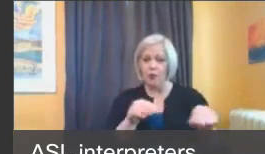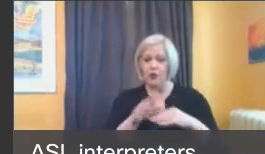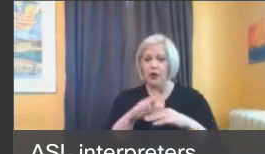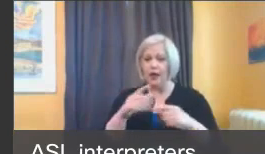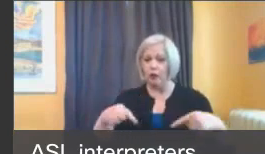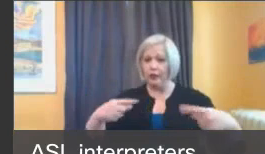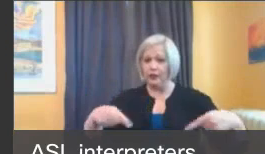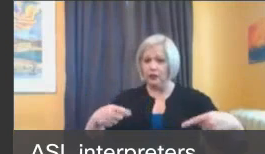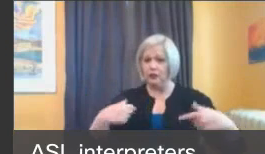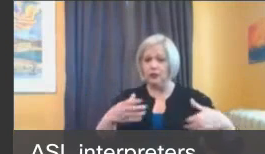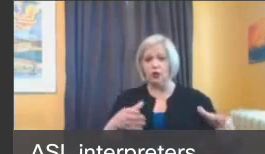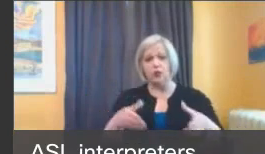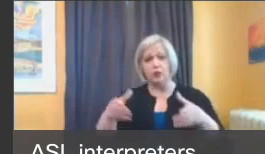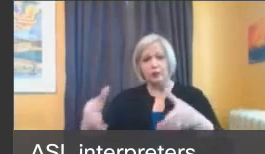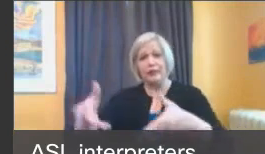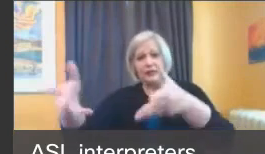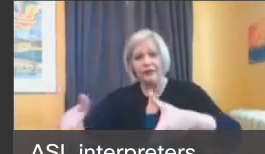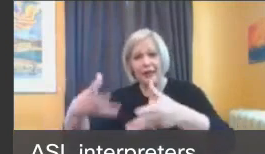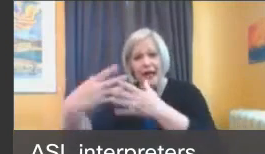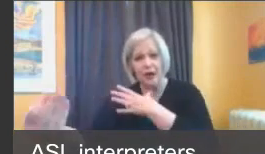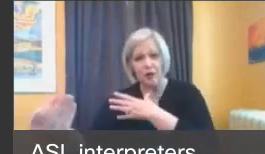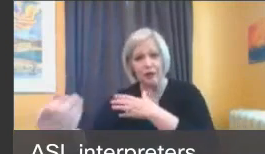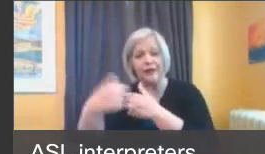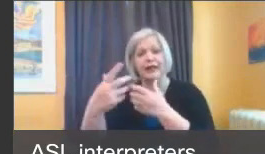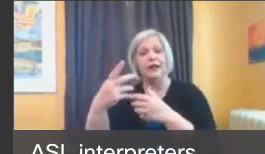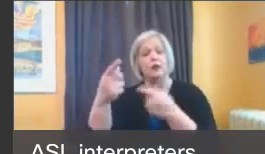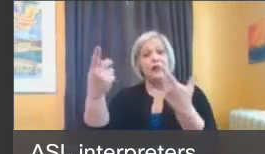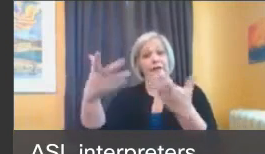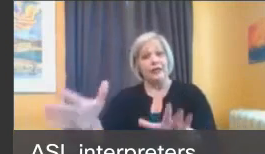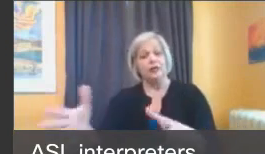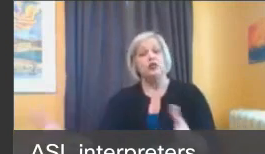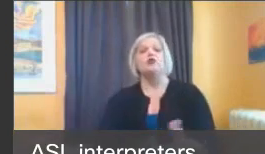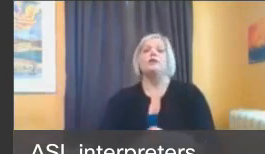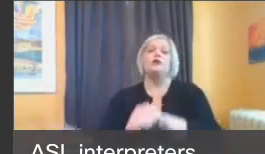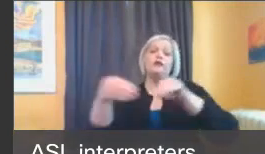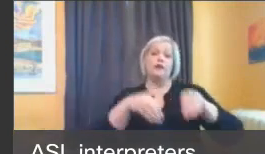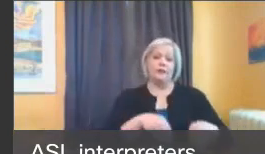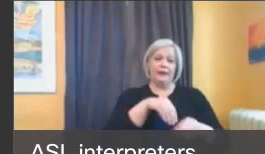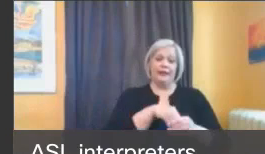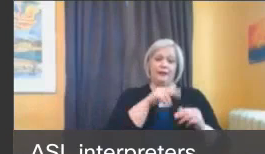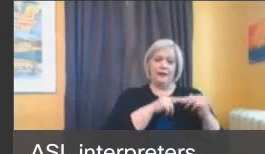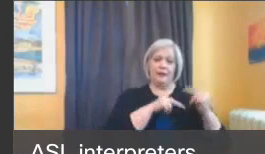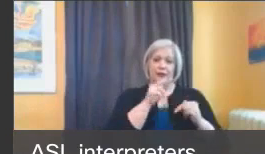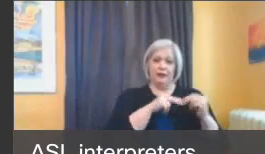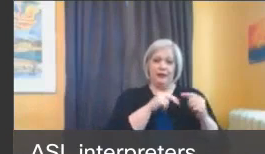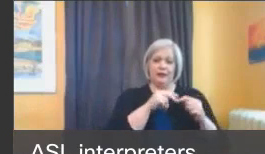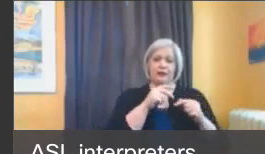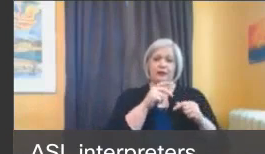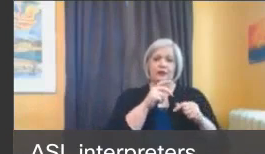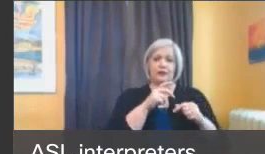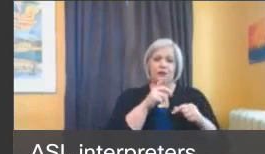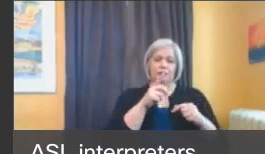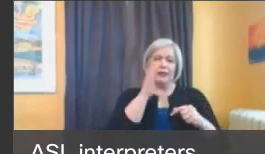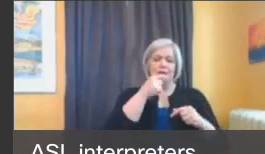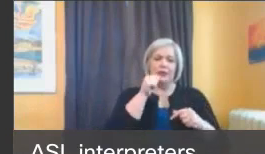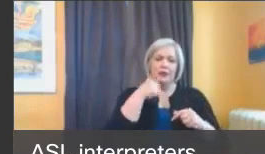we put them away at the end of the shift. So we can only have the ballots out during the time that that we have employees to staff it during specific